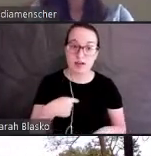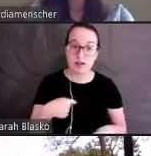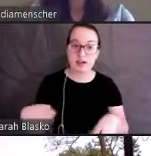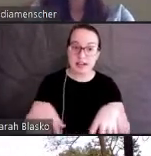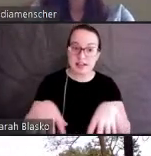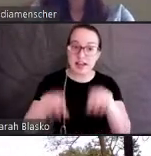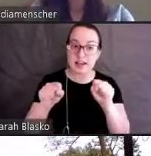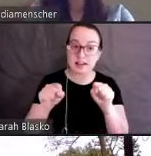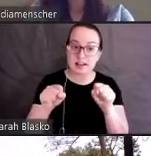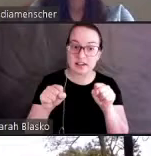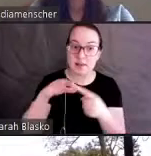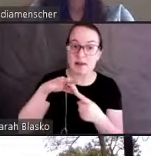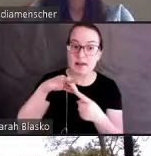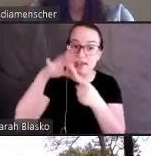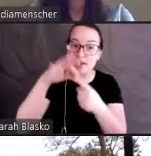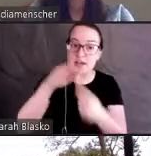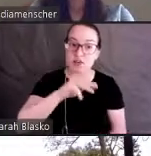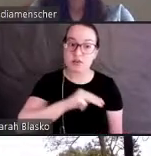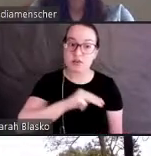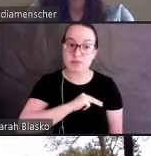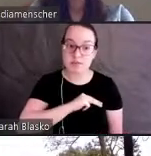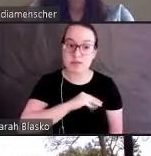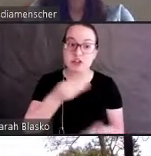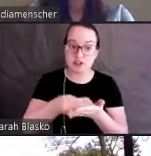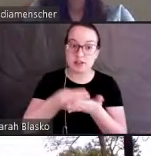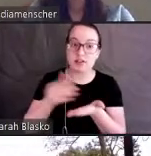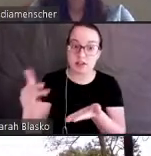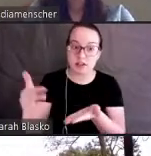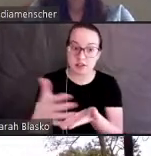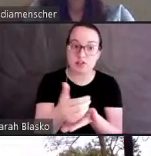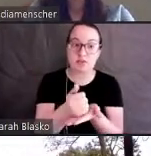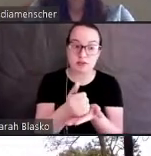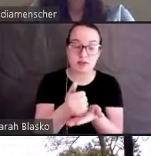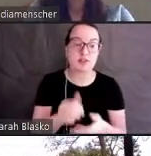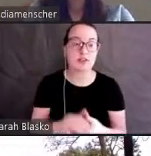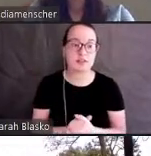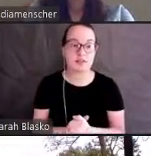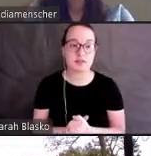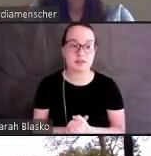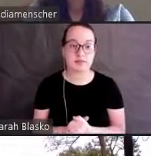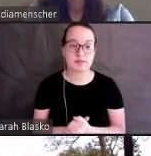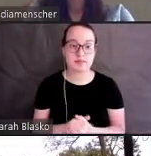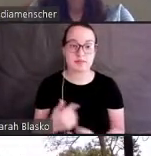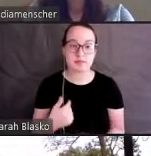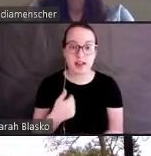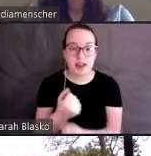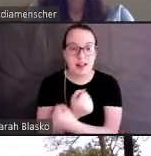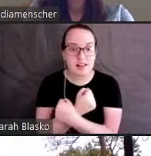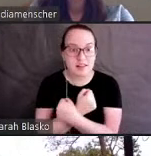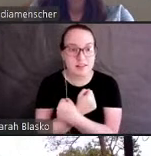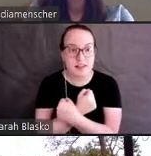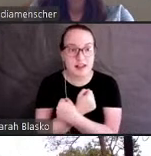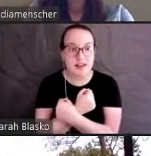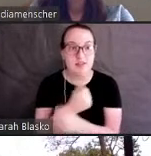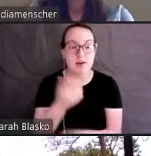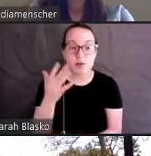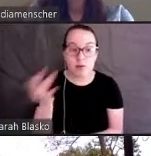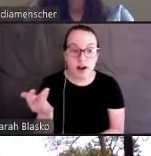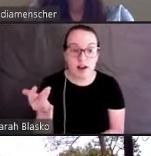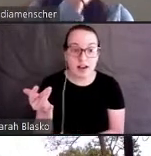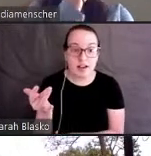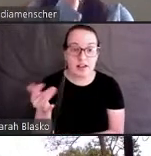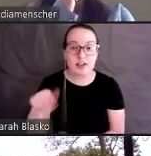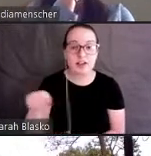contribution. And the thing that I love about this congregation is that you guys are amazingly